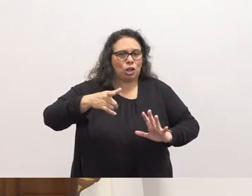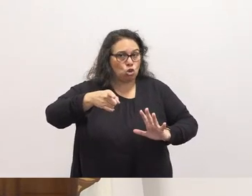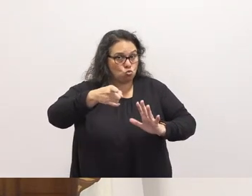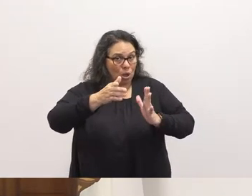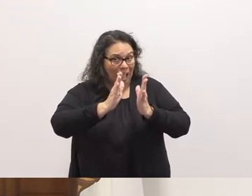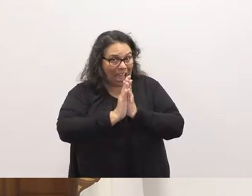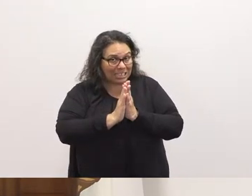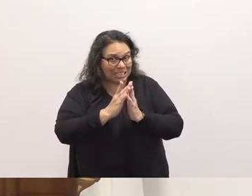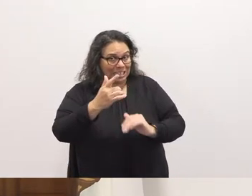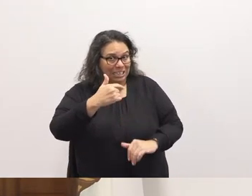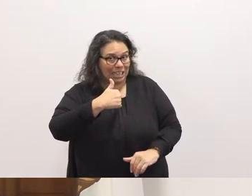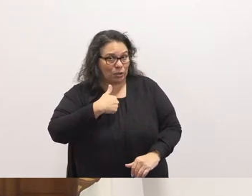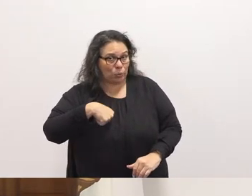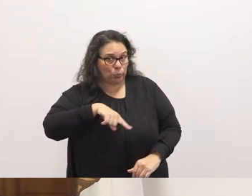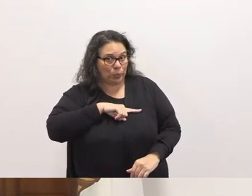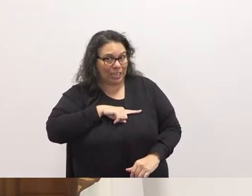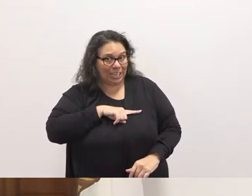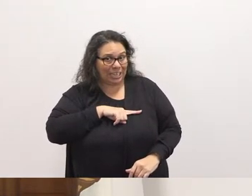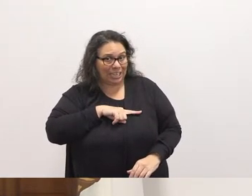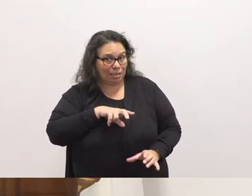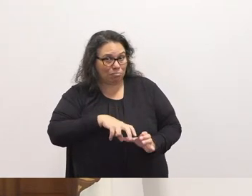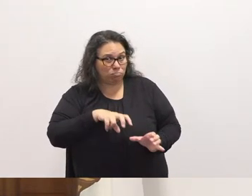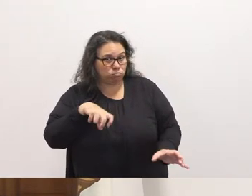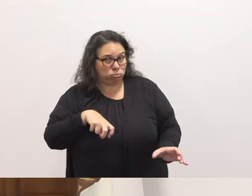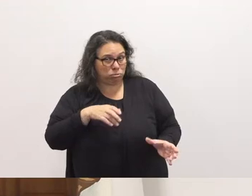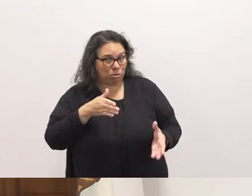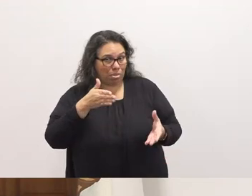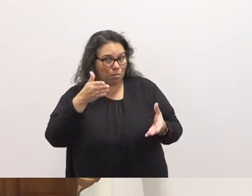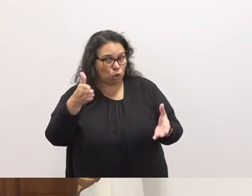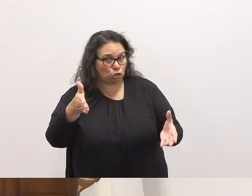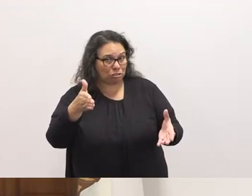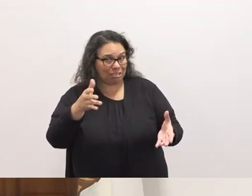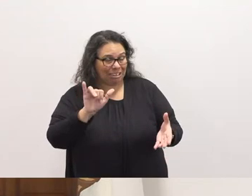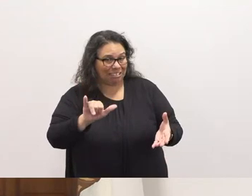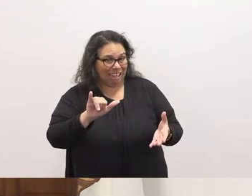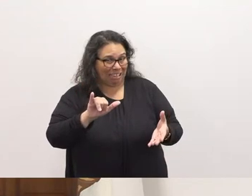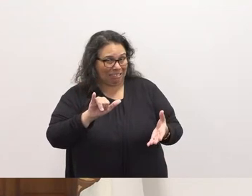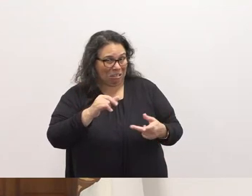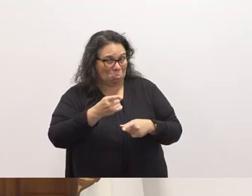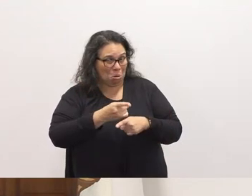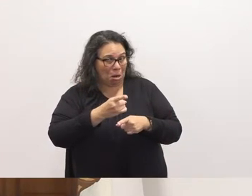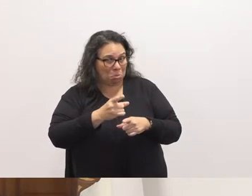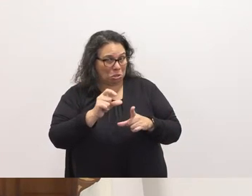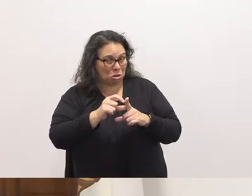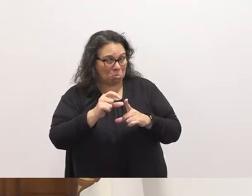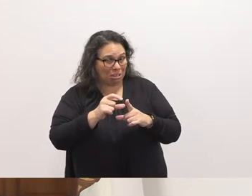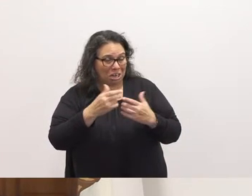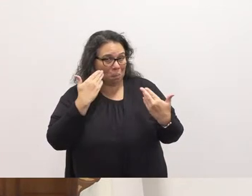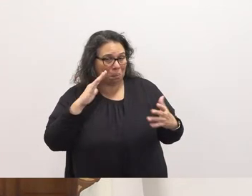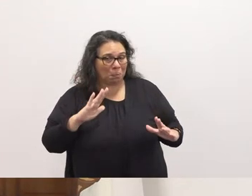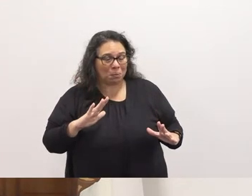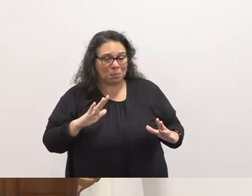we rescind the motion? Is that the proper terminology?